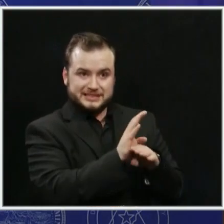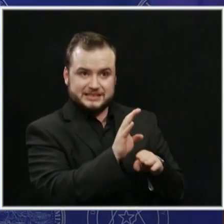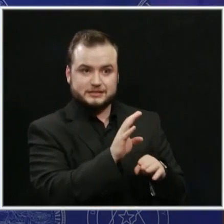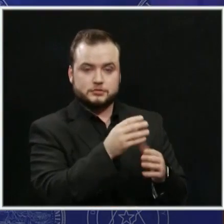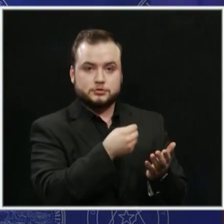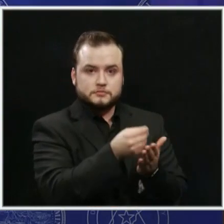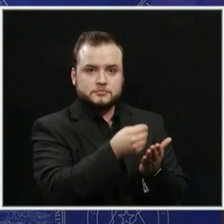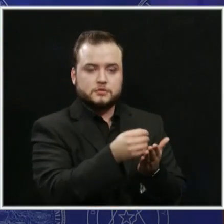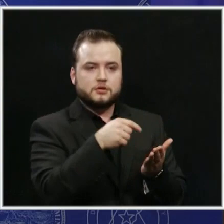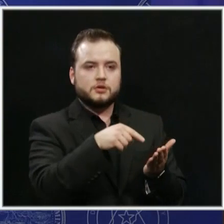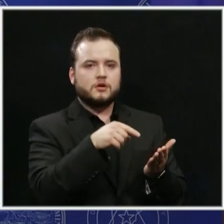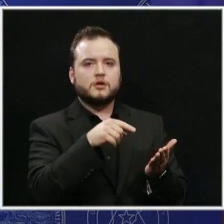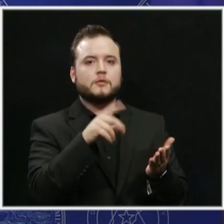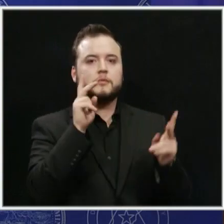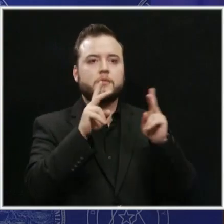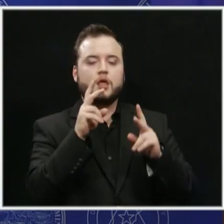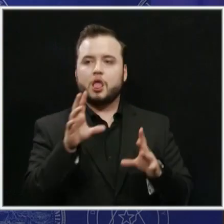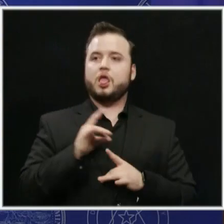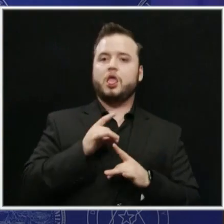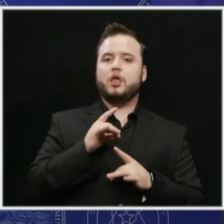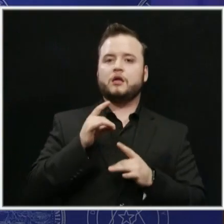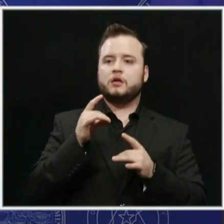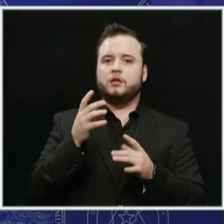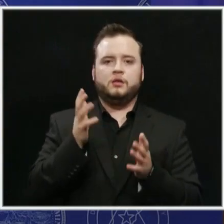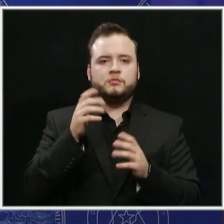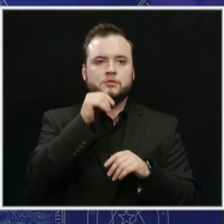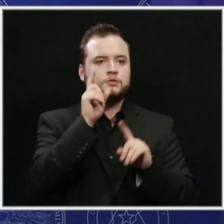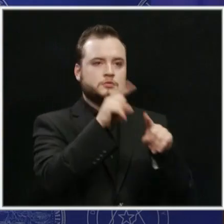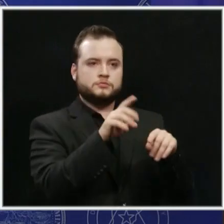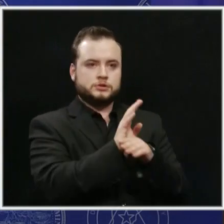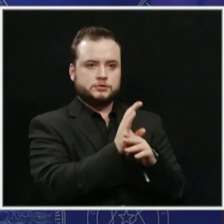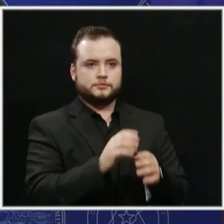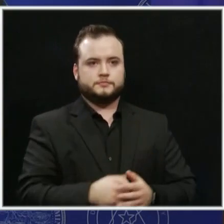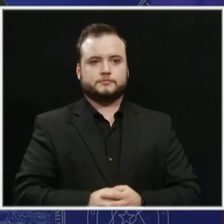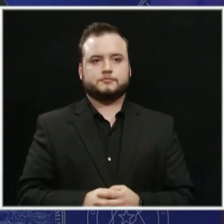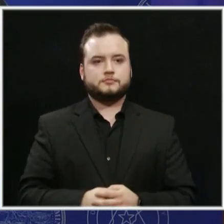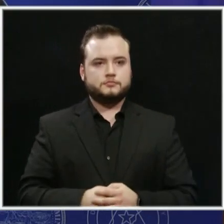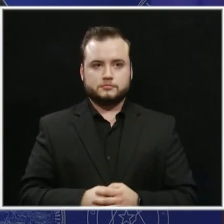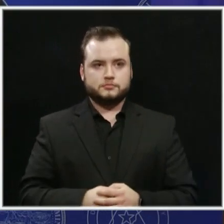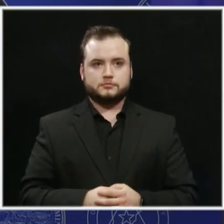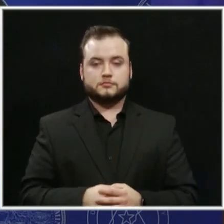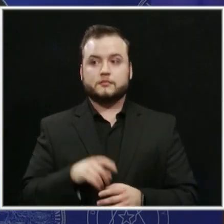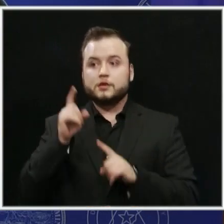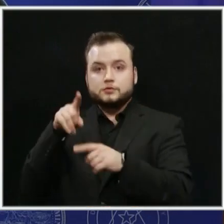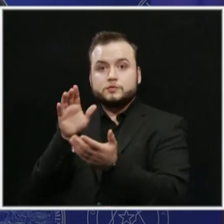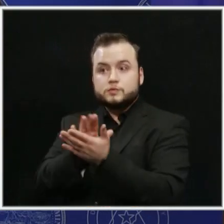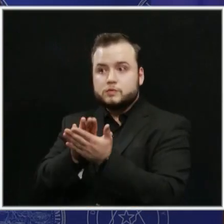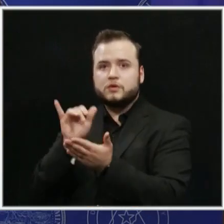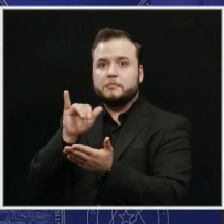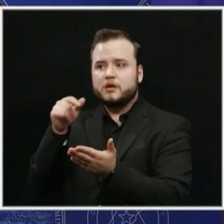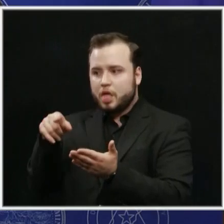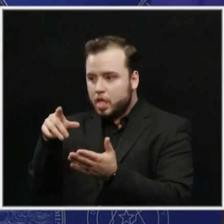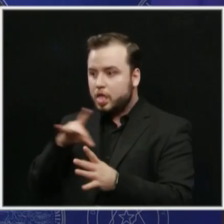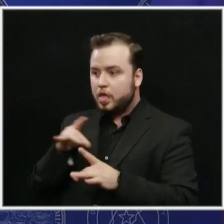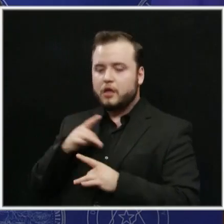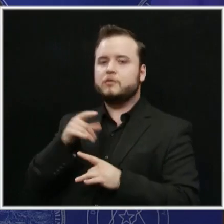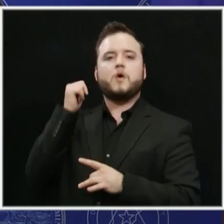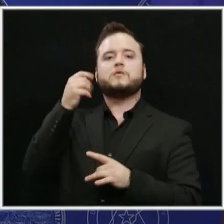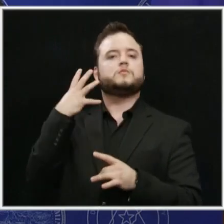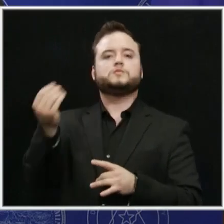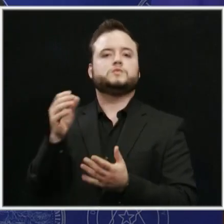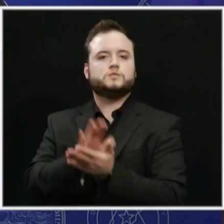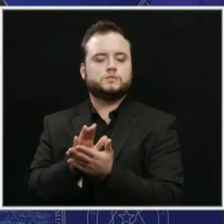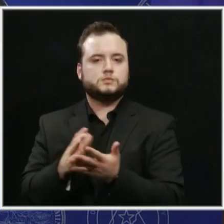or not. And I think the same thing is true of schools. And there's a lot of debate still around the idea of schools and what you gained by